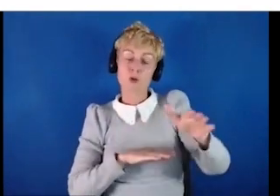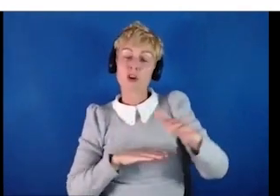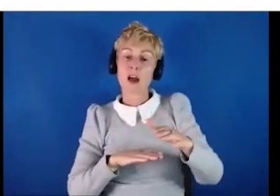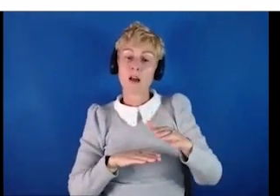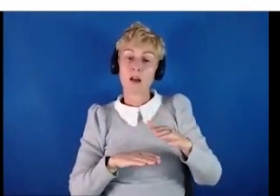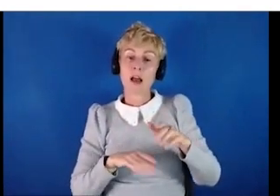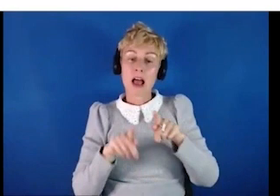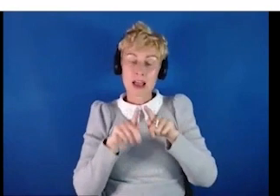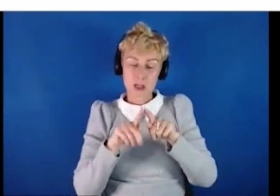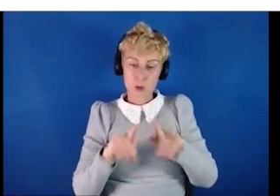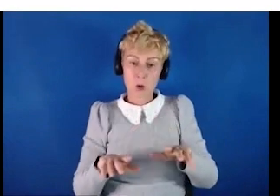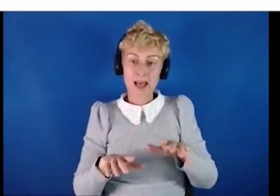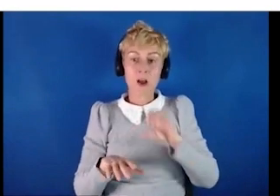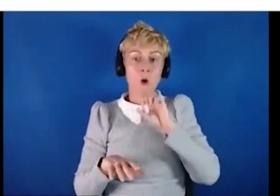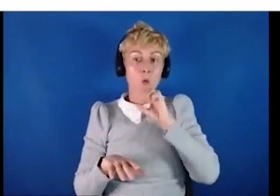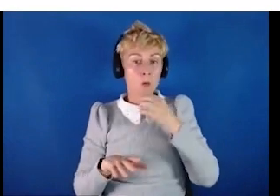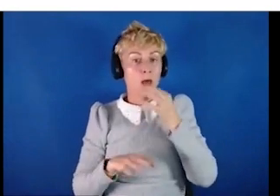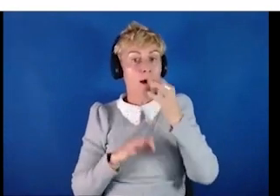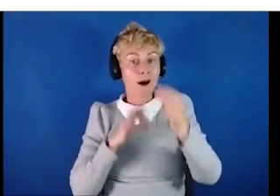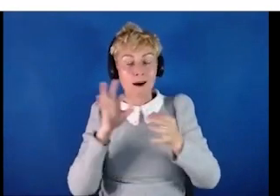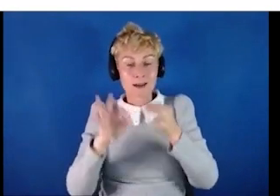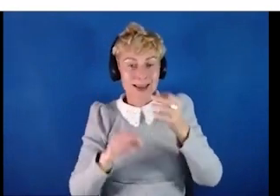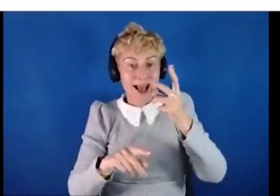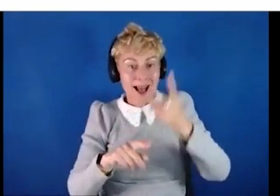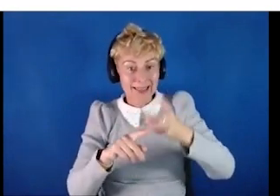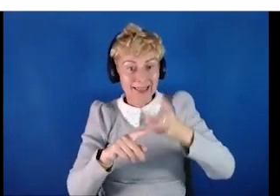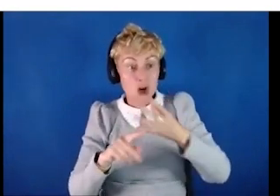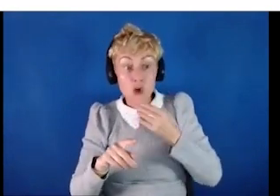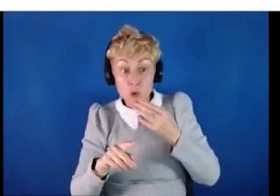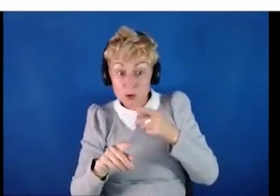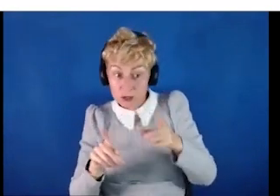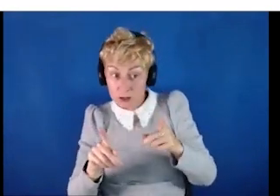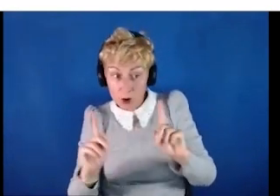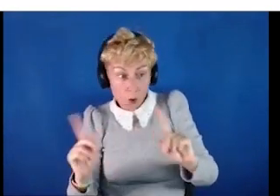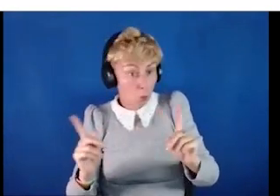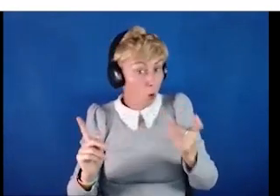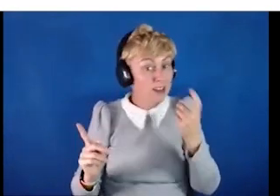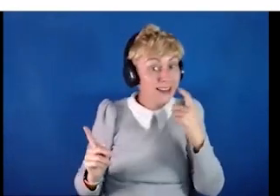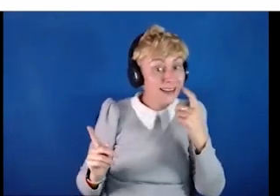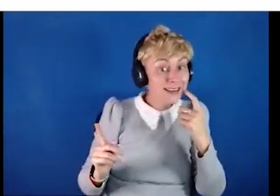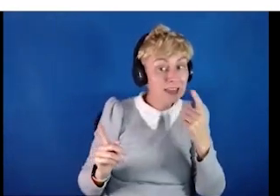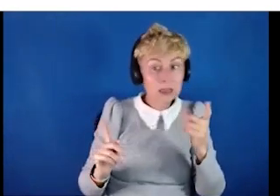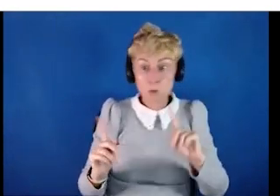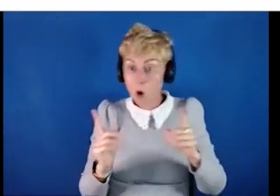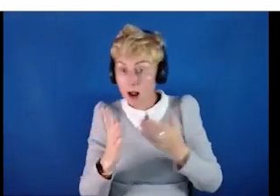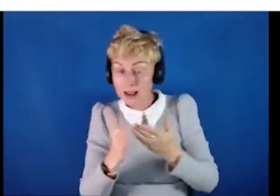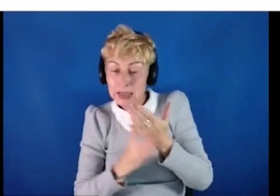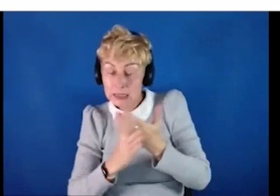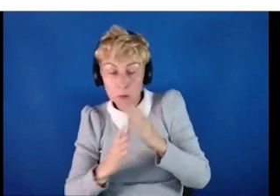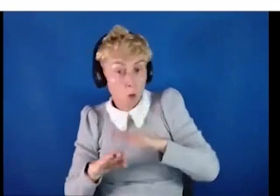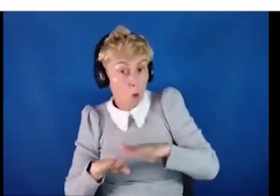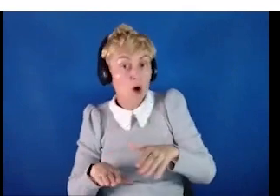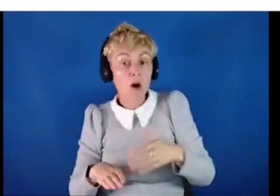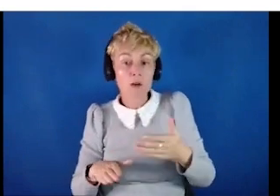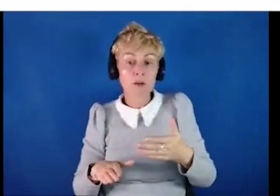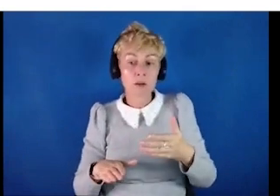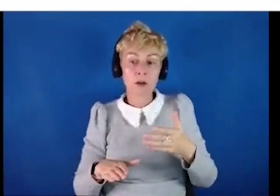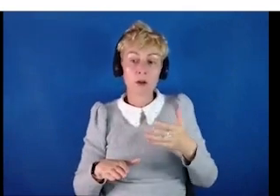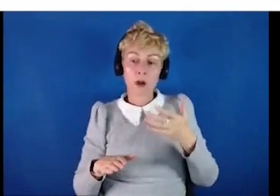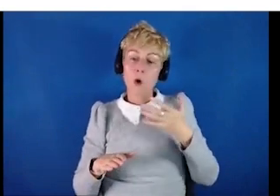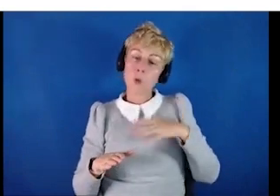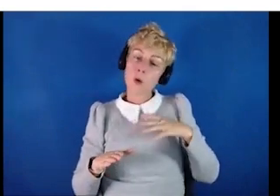again on users of the toolkit to let us know what it is that they want or need, so that we can sort of be